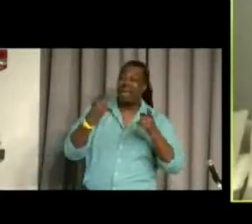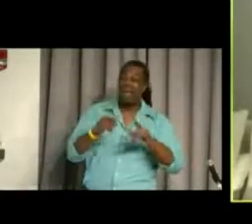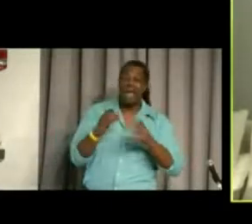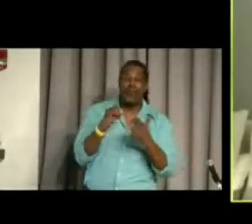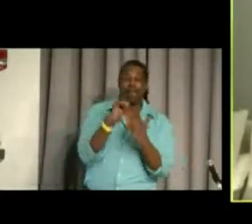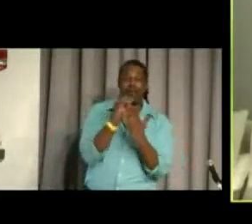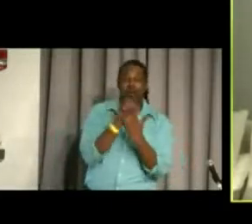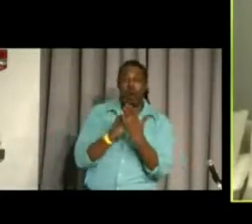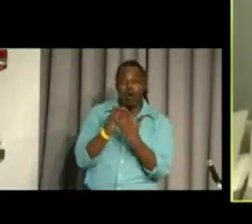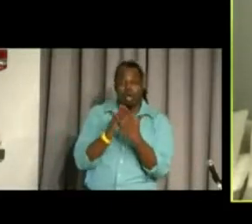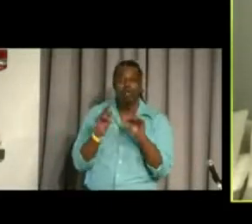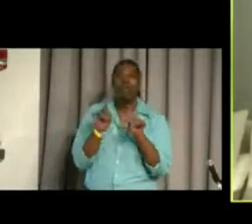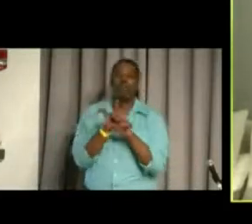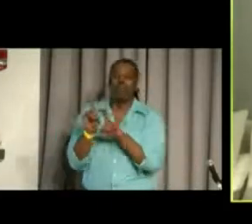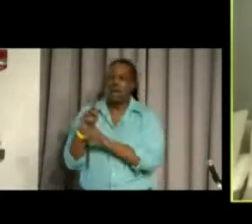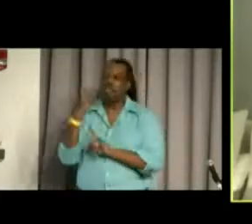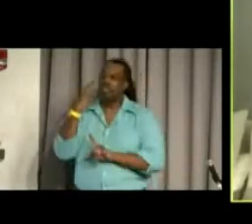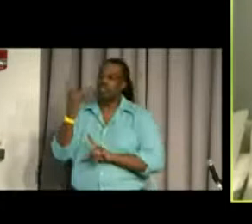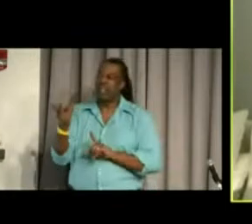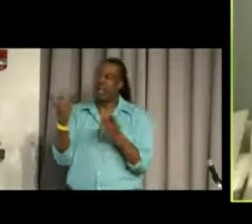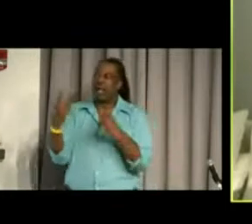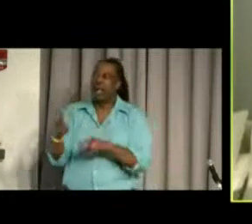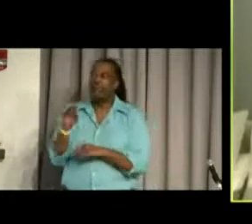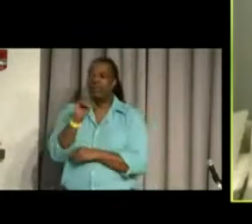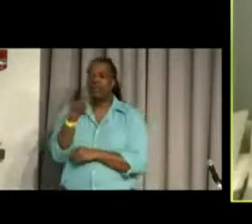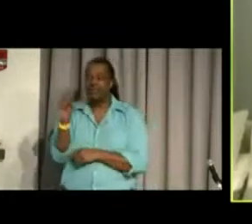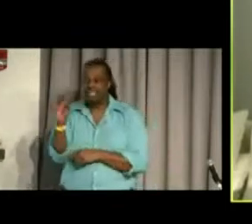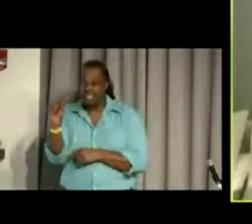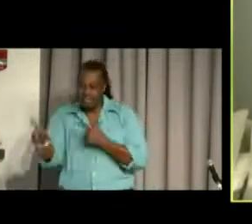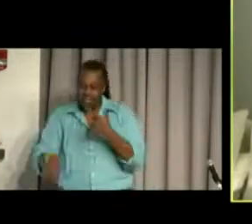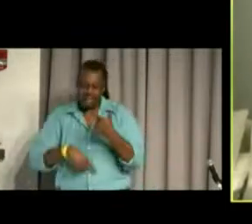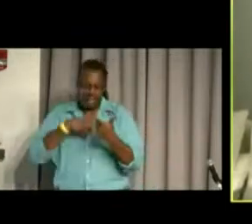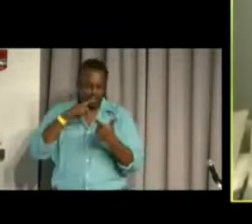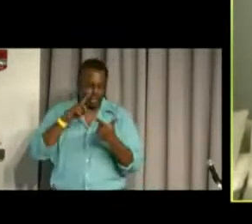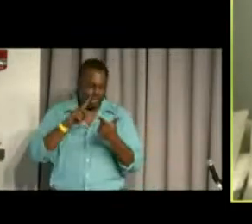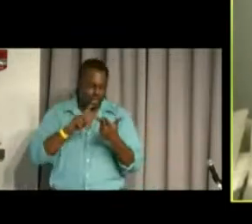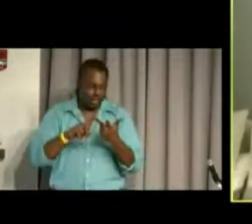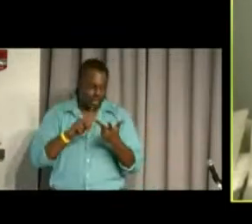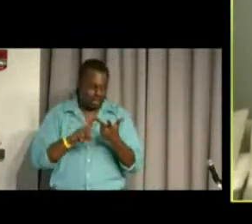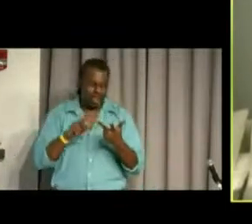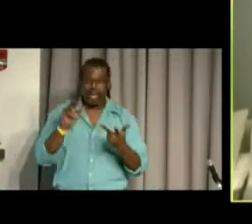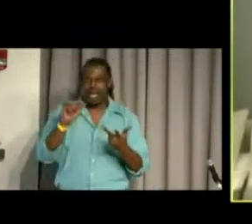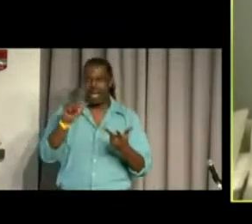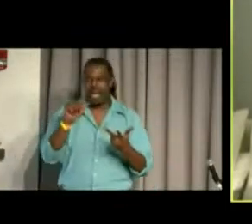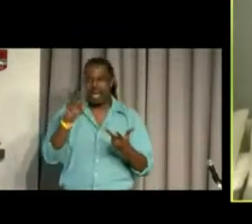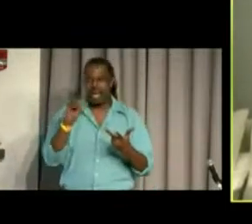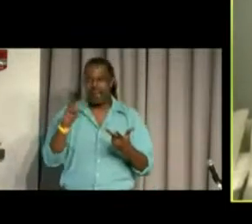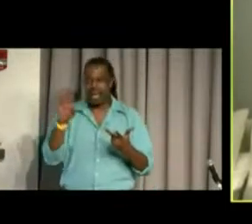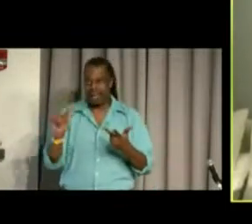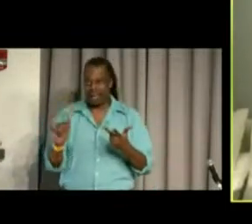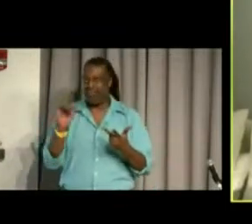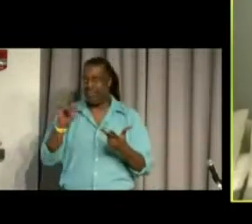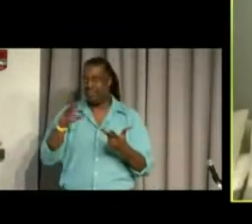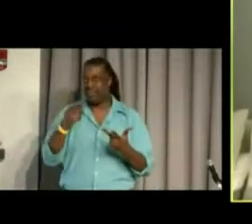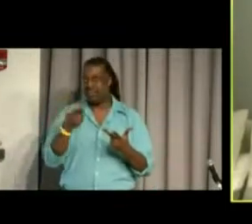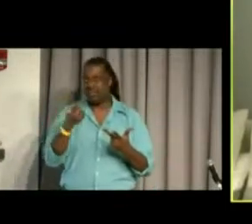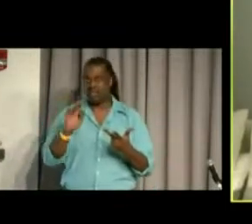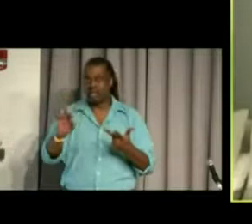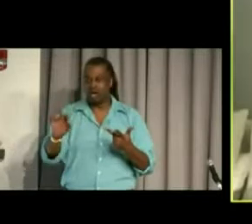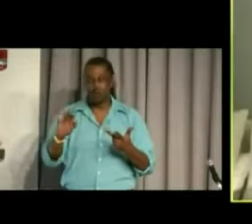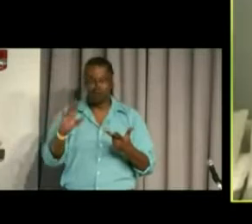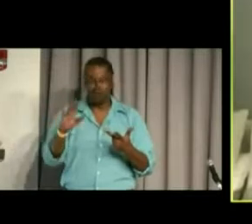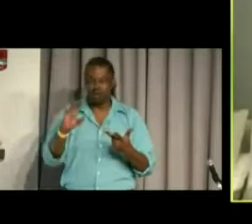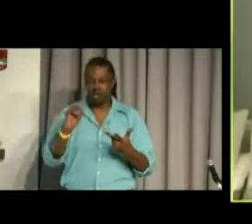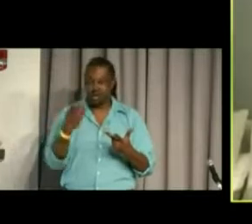but we saw that impact in Mississippi that was also hit, as well as Alabama, which is the Gulf Coast. That was my first